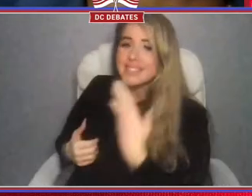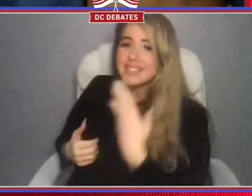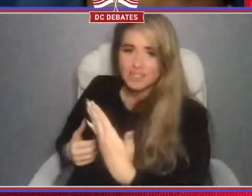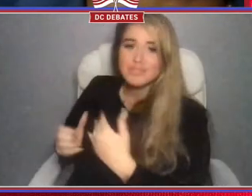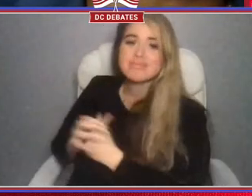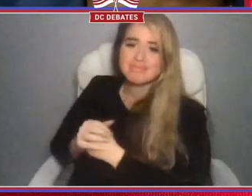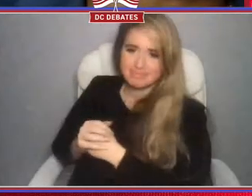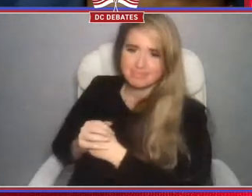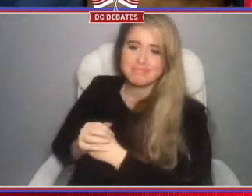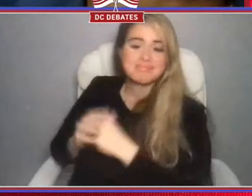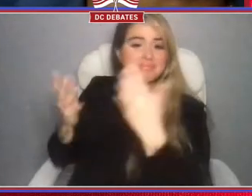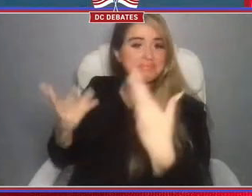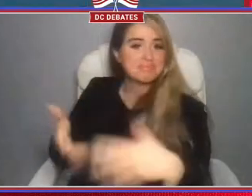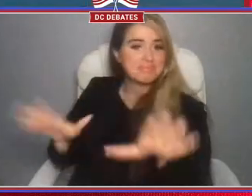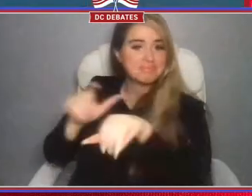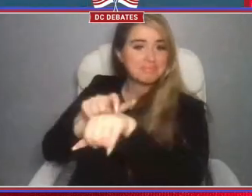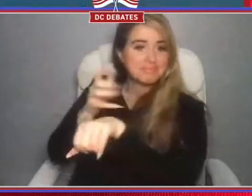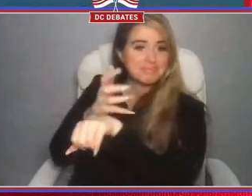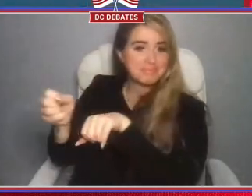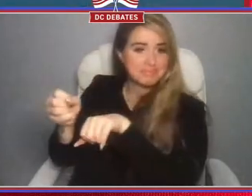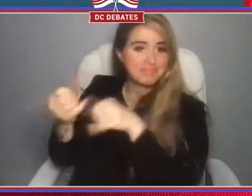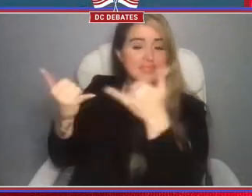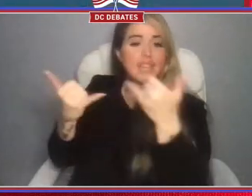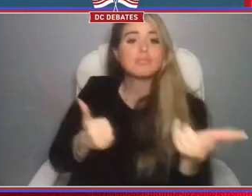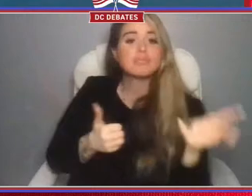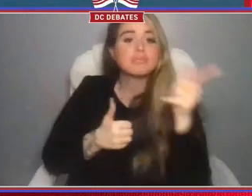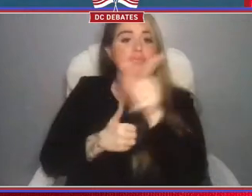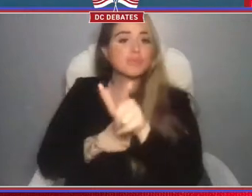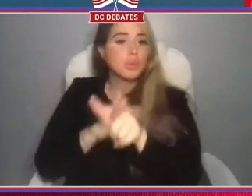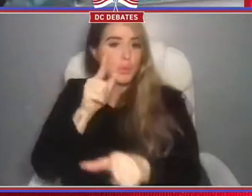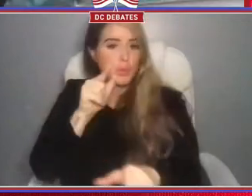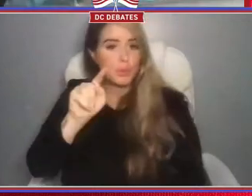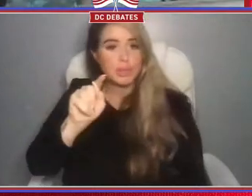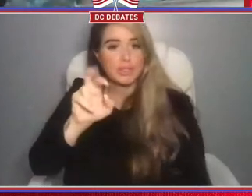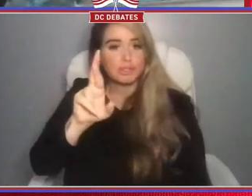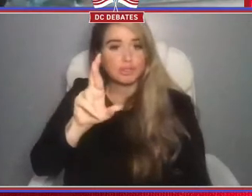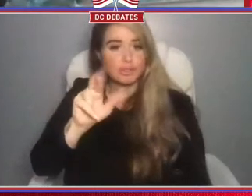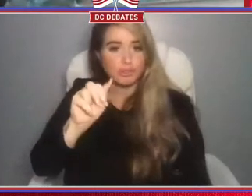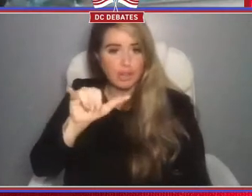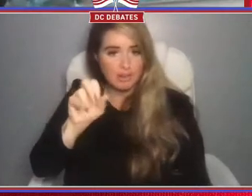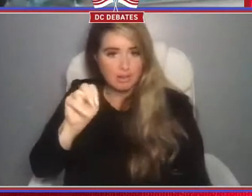That'll be your time. Next up, we have Trayon White, your opening statement.